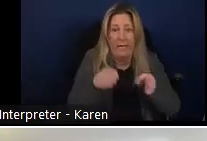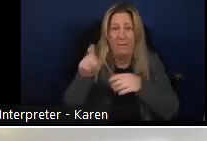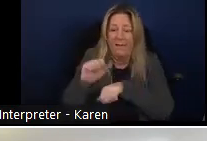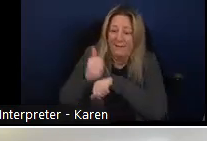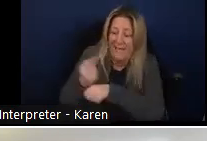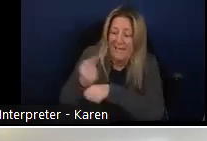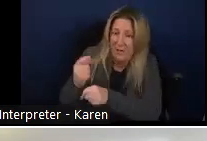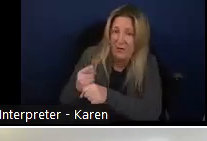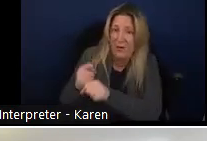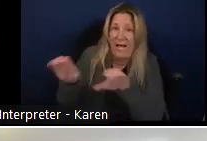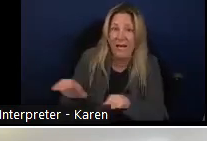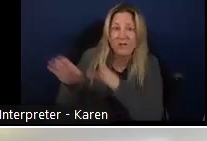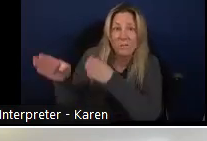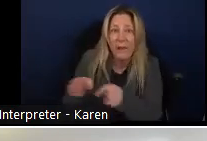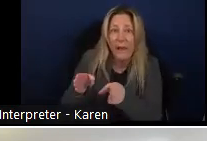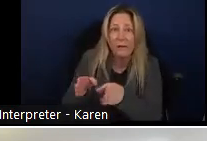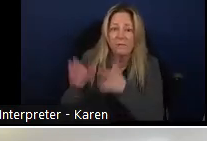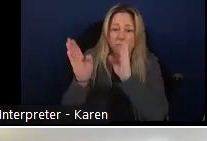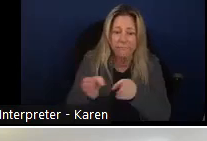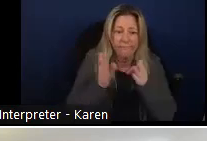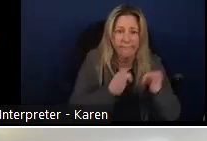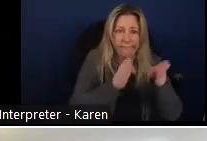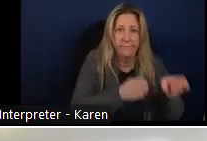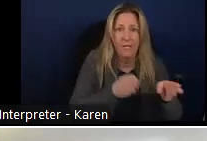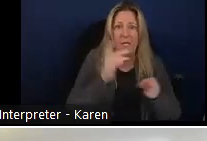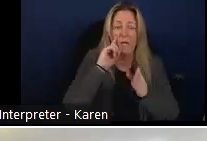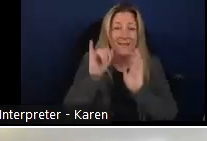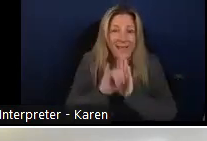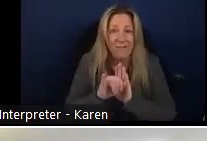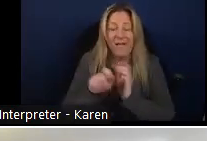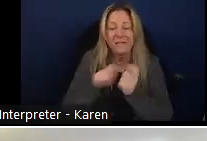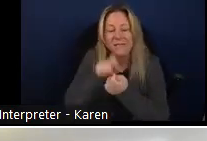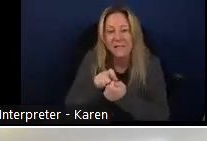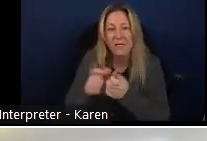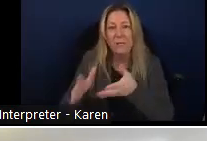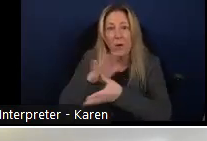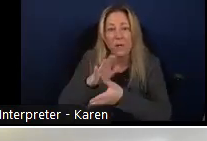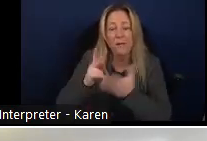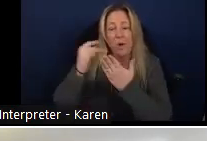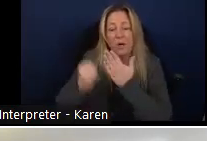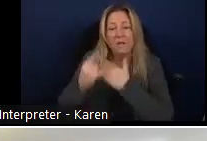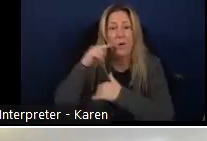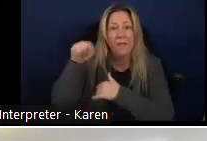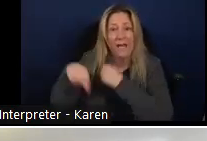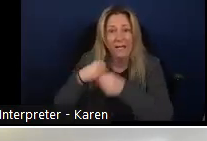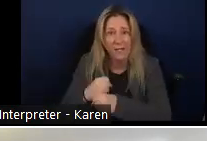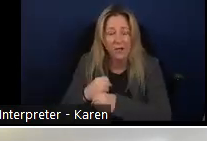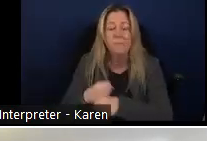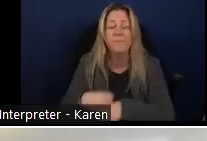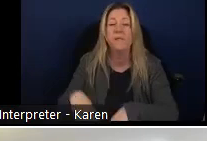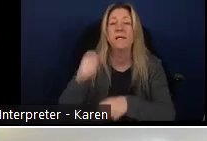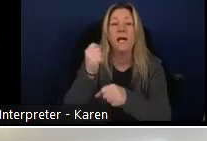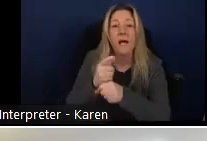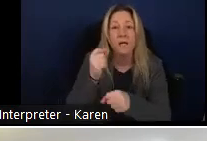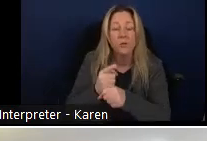plan to identify specific priorities and projects for that year. An annual report called the Consolidated Annual Performance